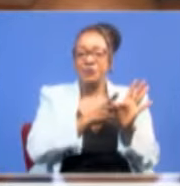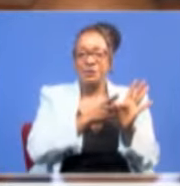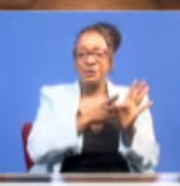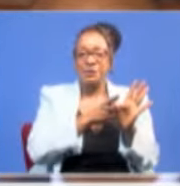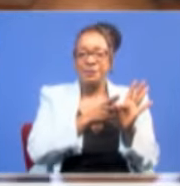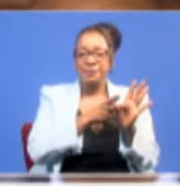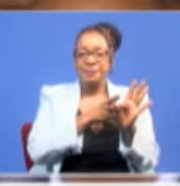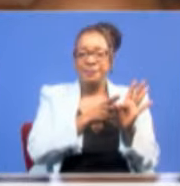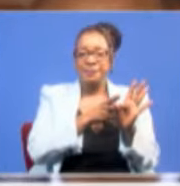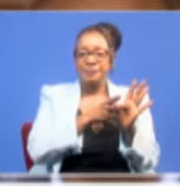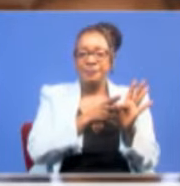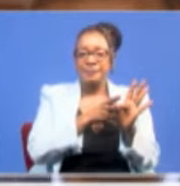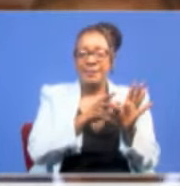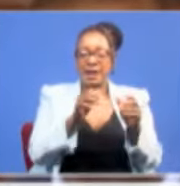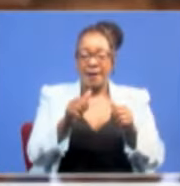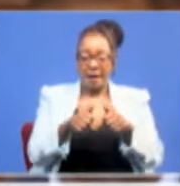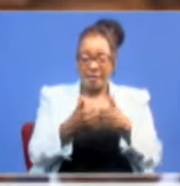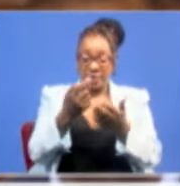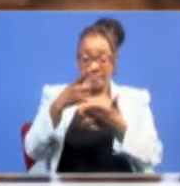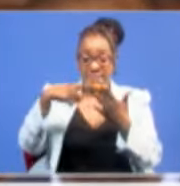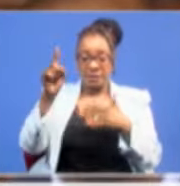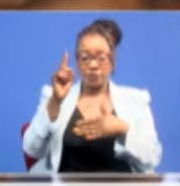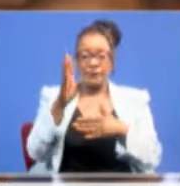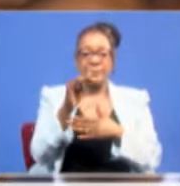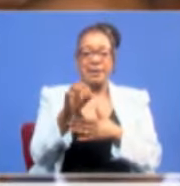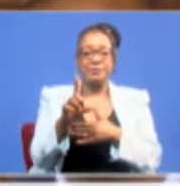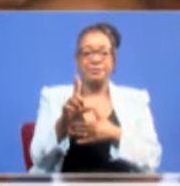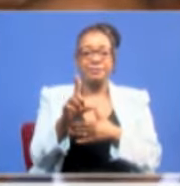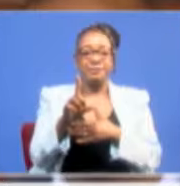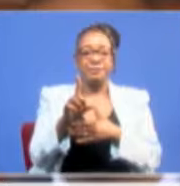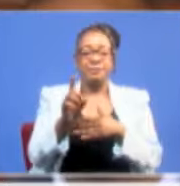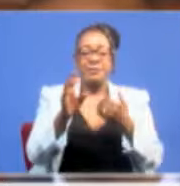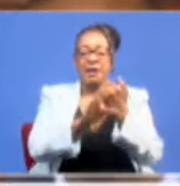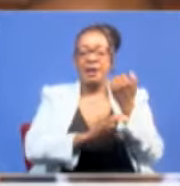And following the passage of the bill, the country